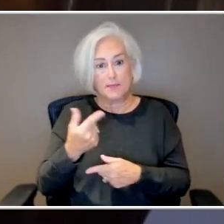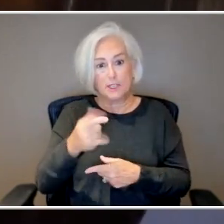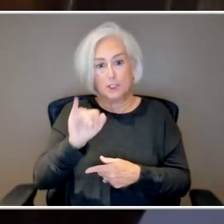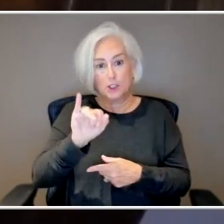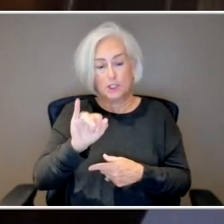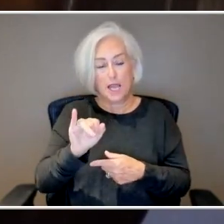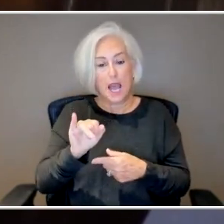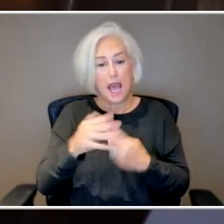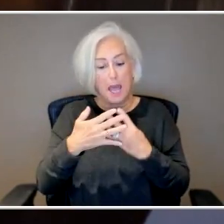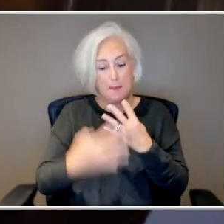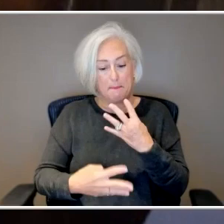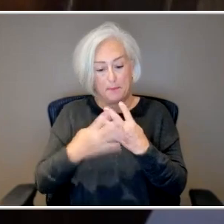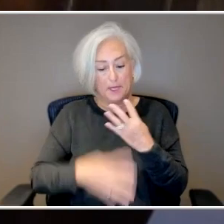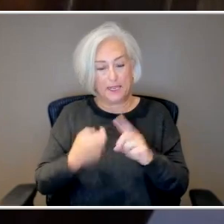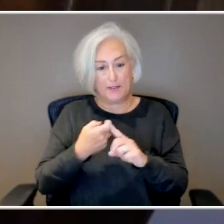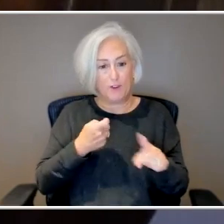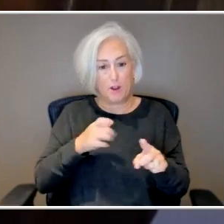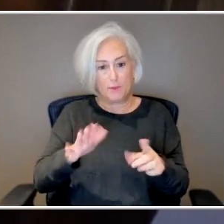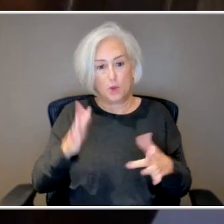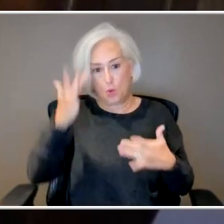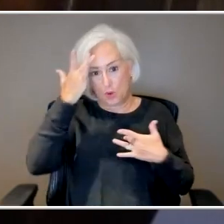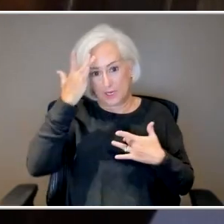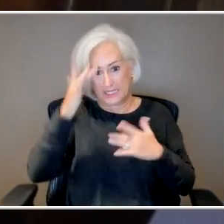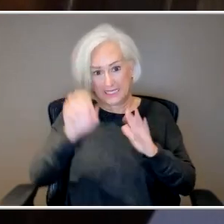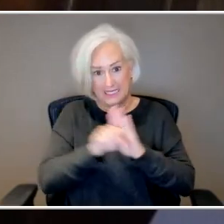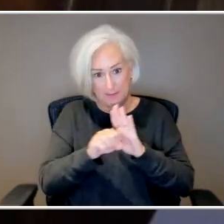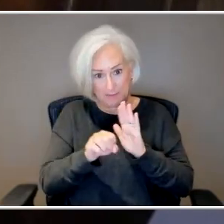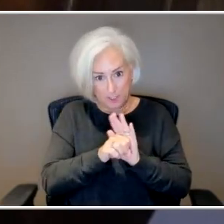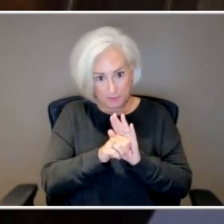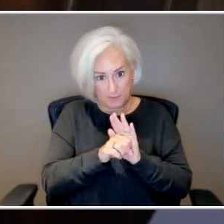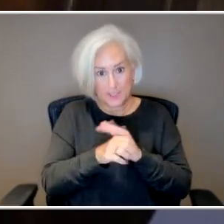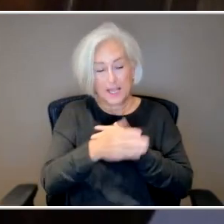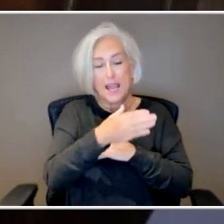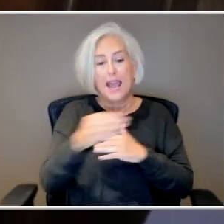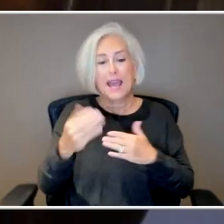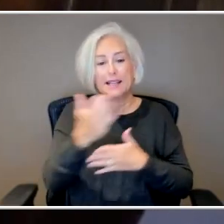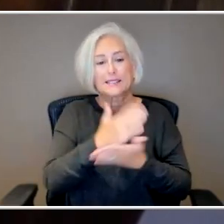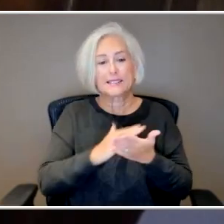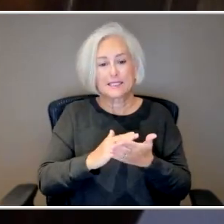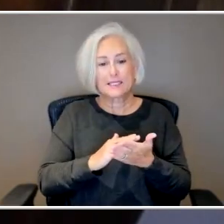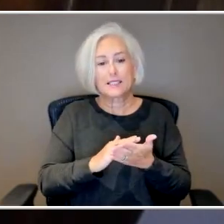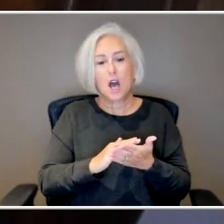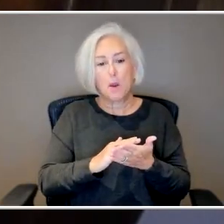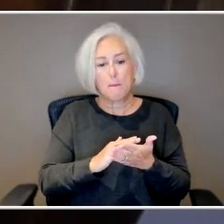the symptoms you're talking about and some of the information I have from your H&P.